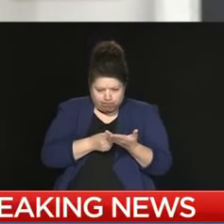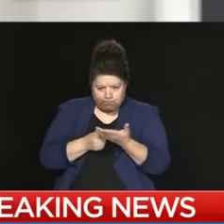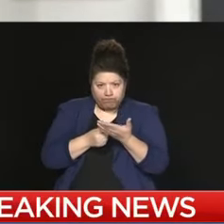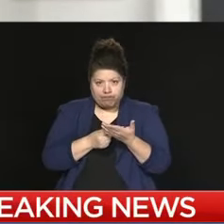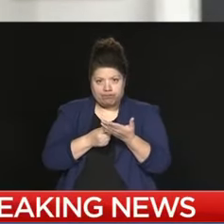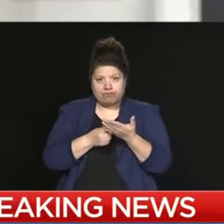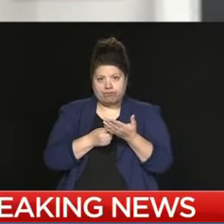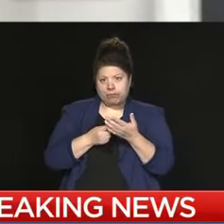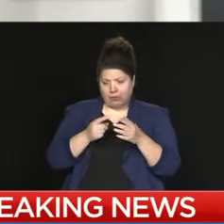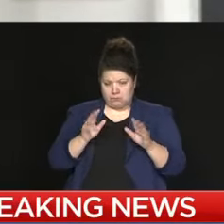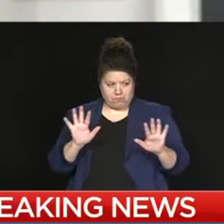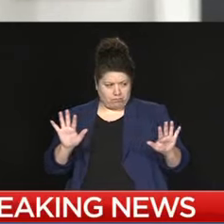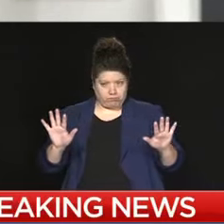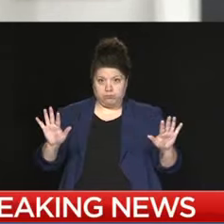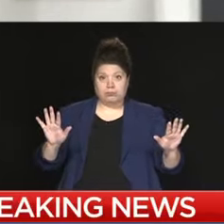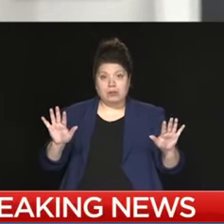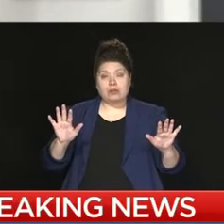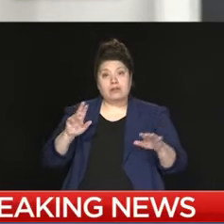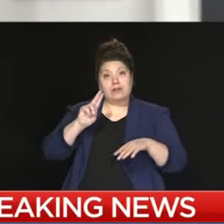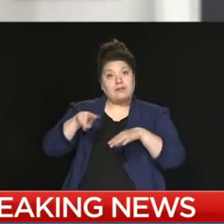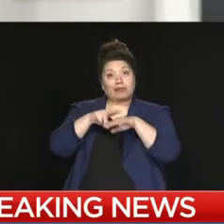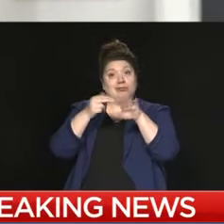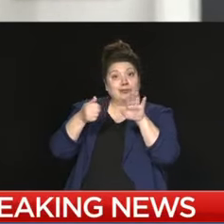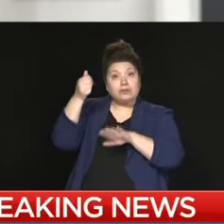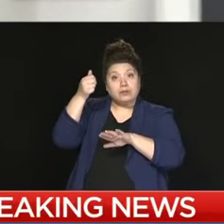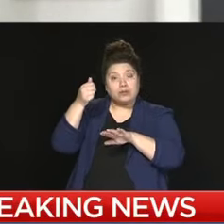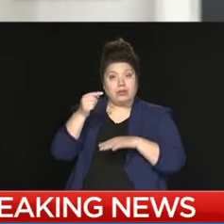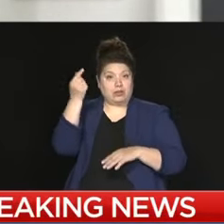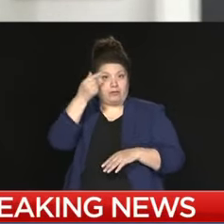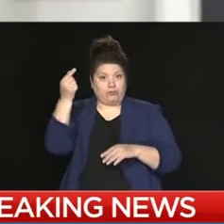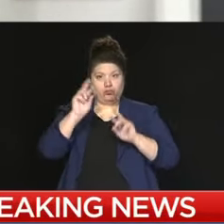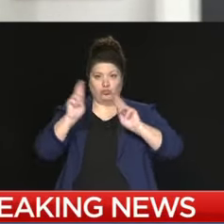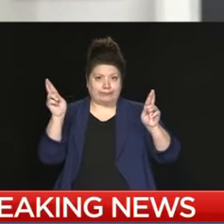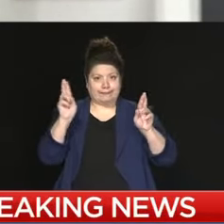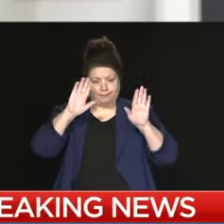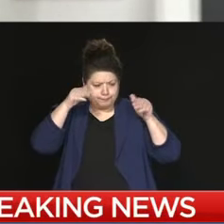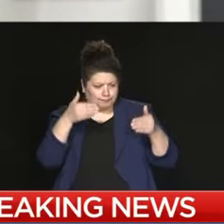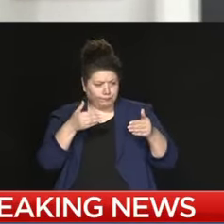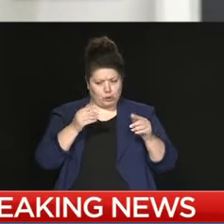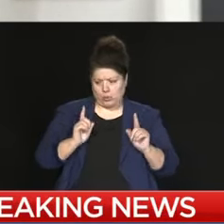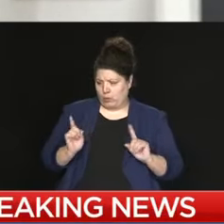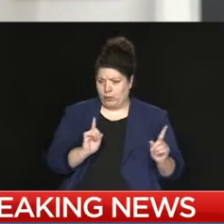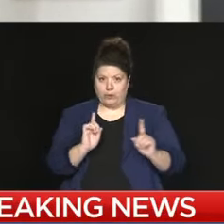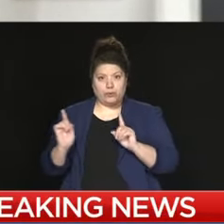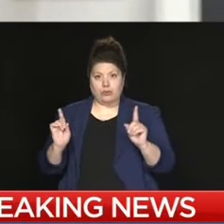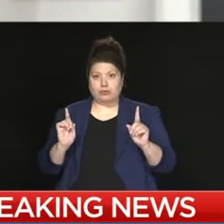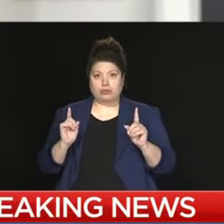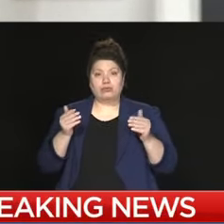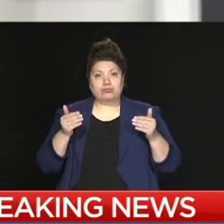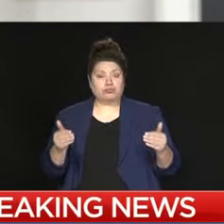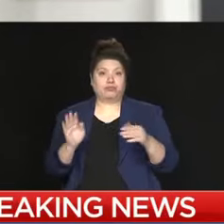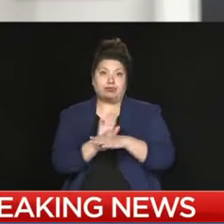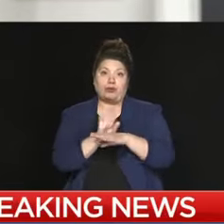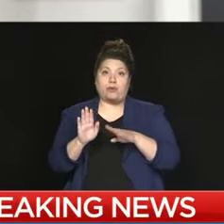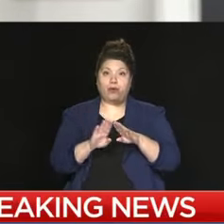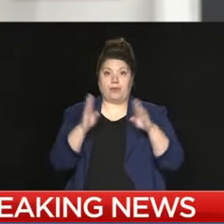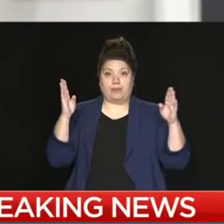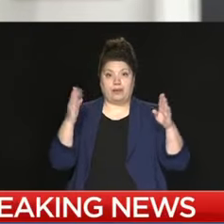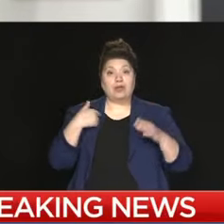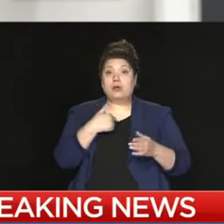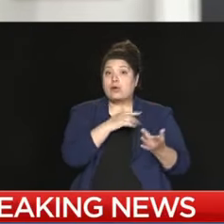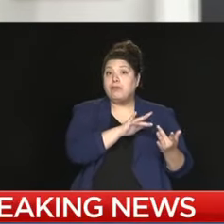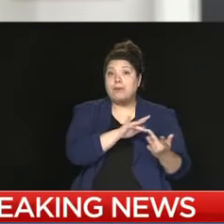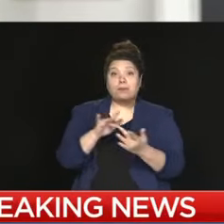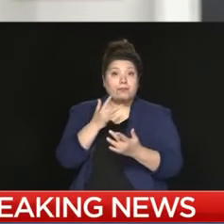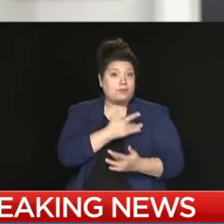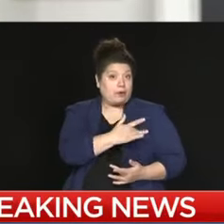the national level, and our government will be there to do that work. We will be working with the provinces and territories